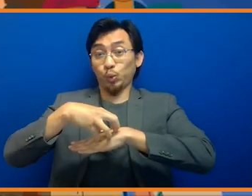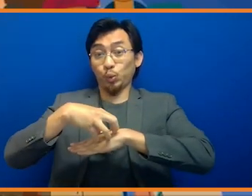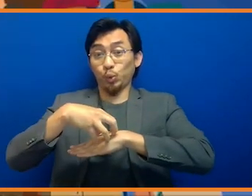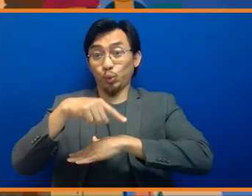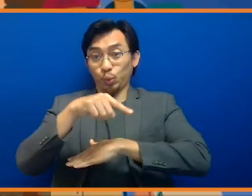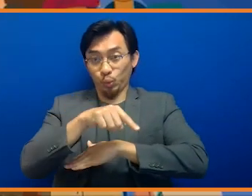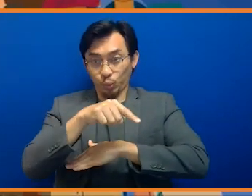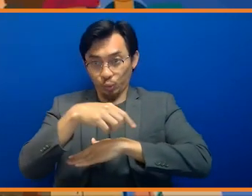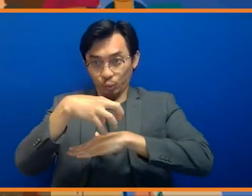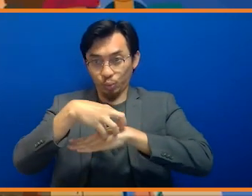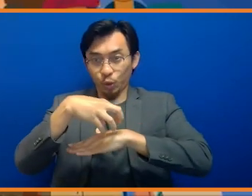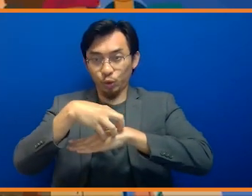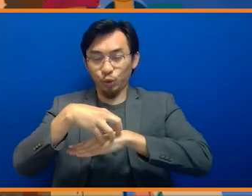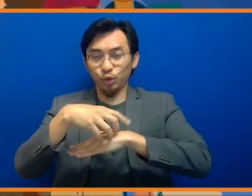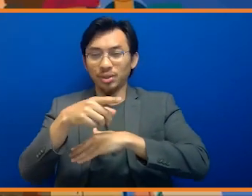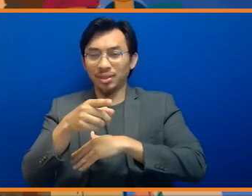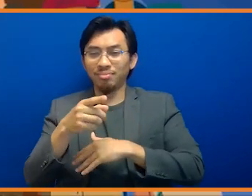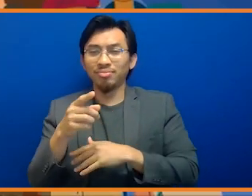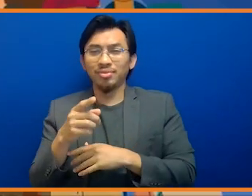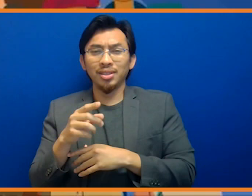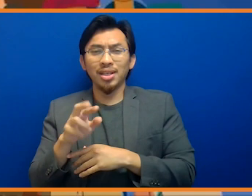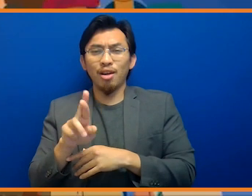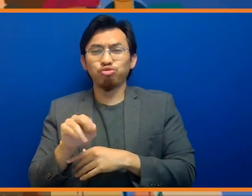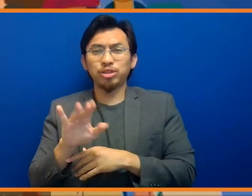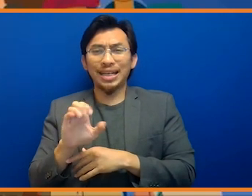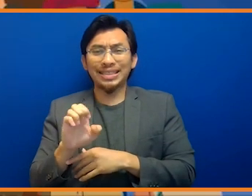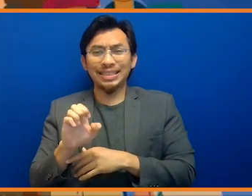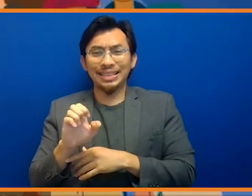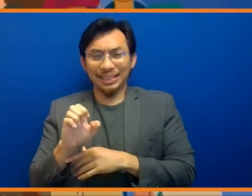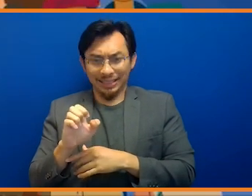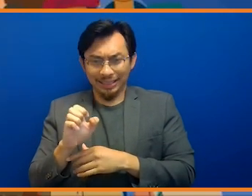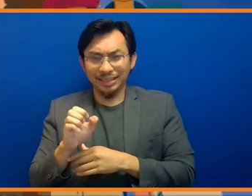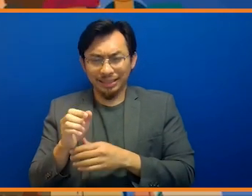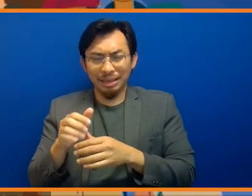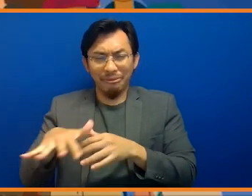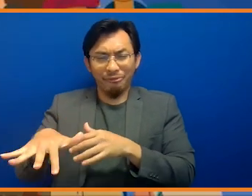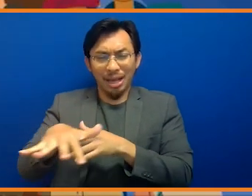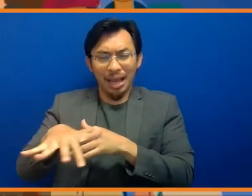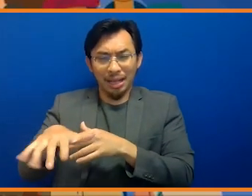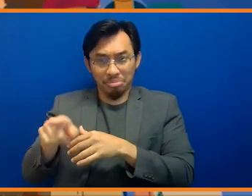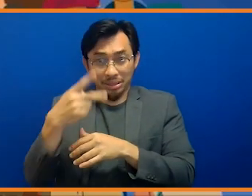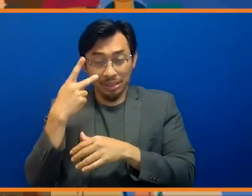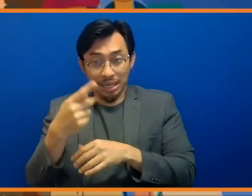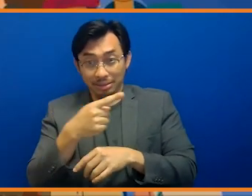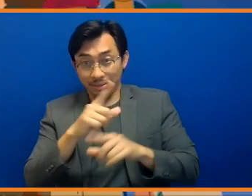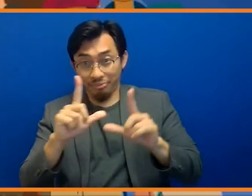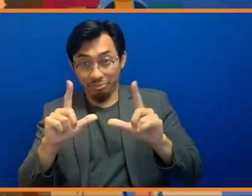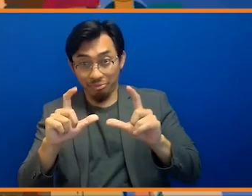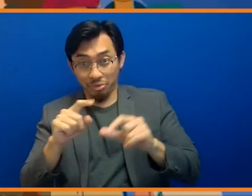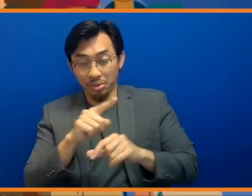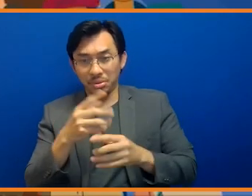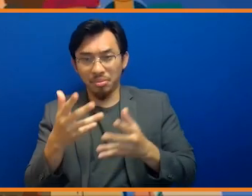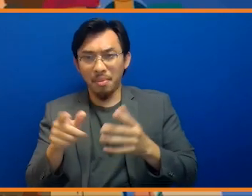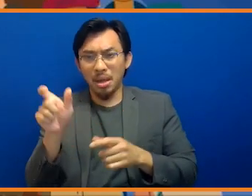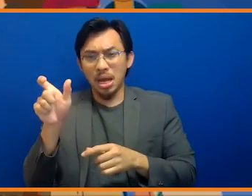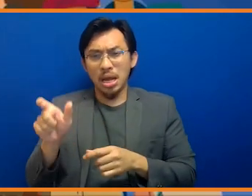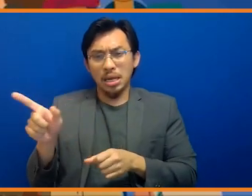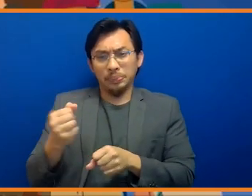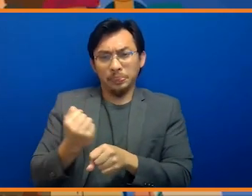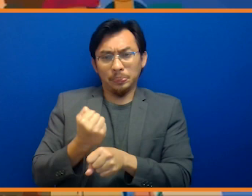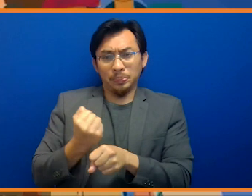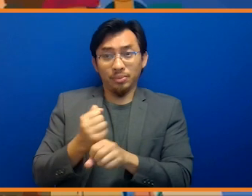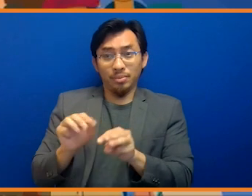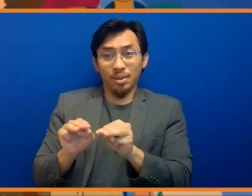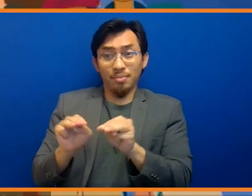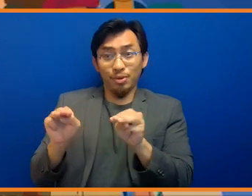yeah, located in the rice field in Aceh. You can see in this picture. So maybe the curator